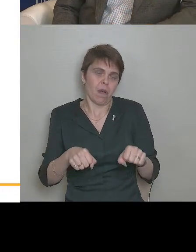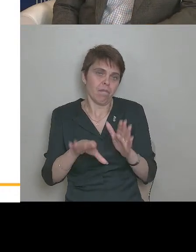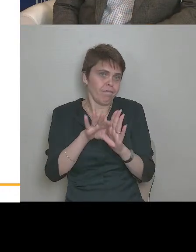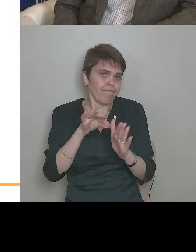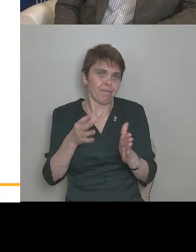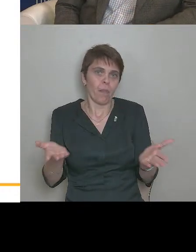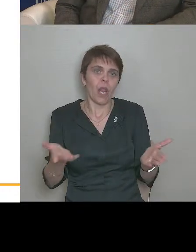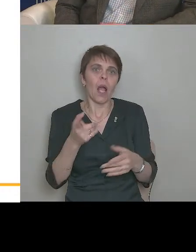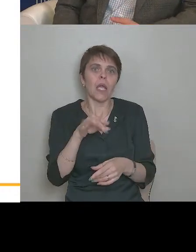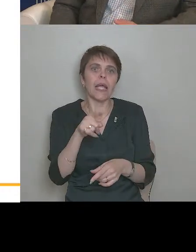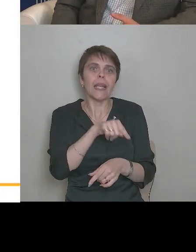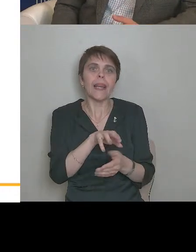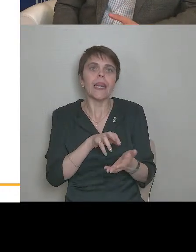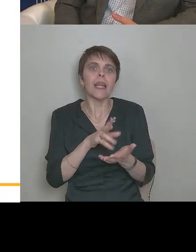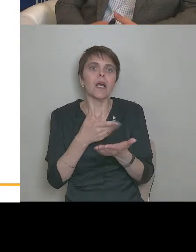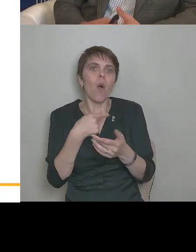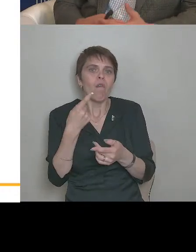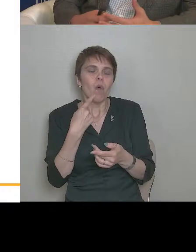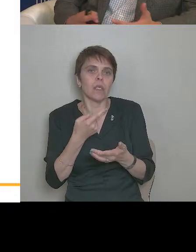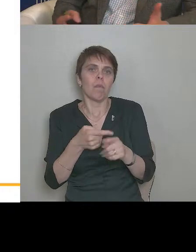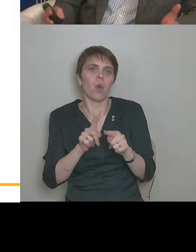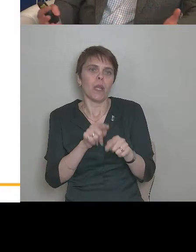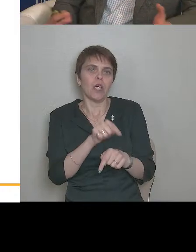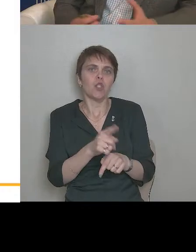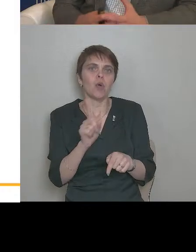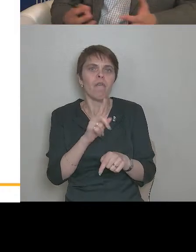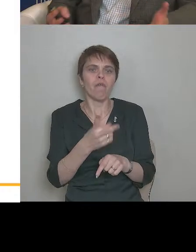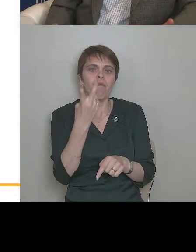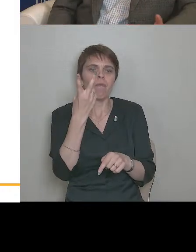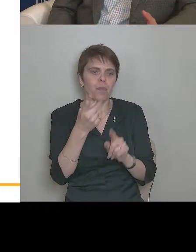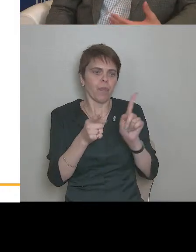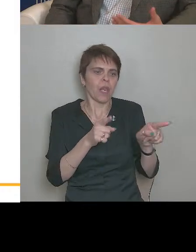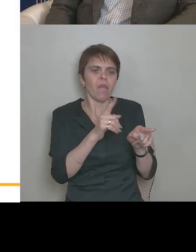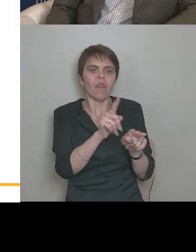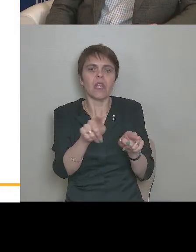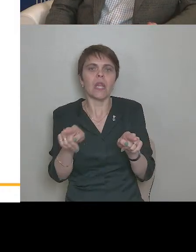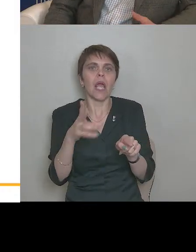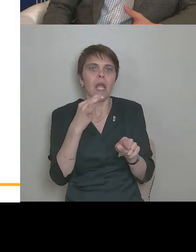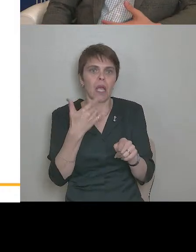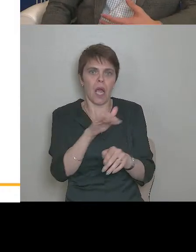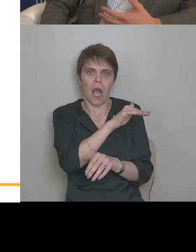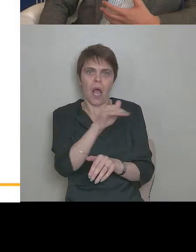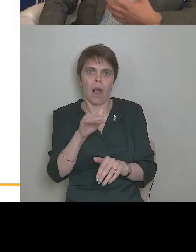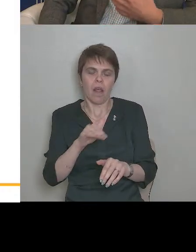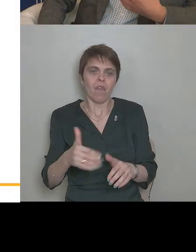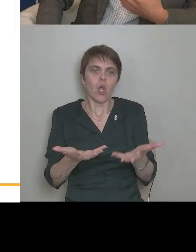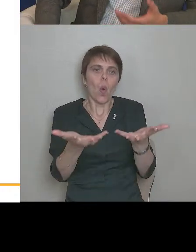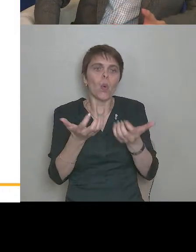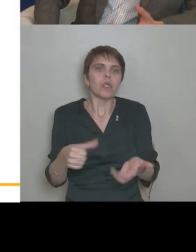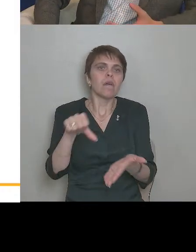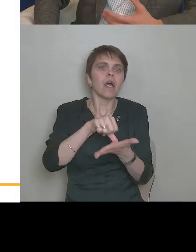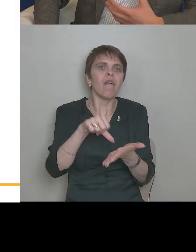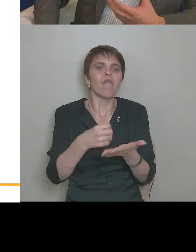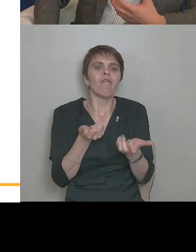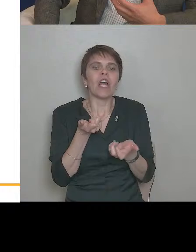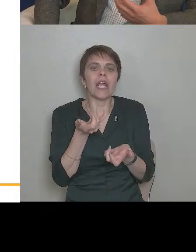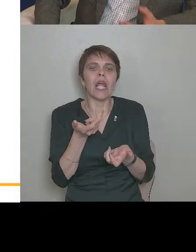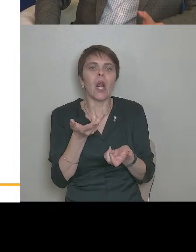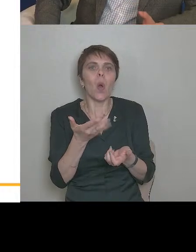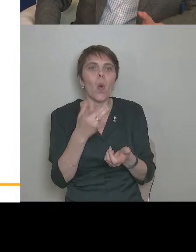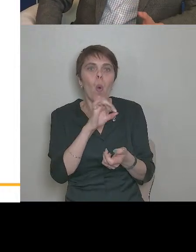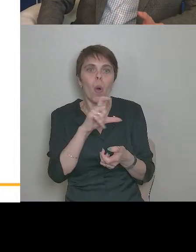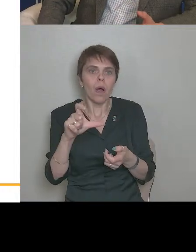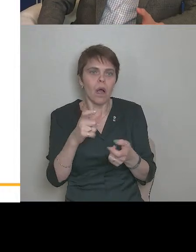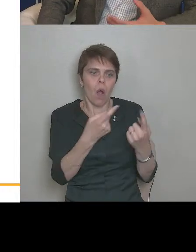opportunity to realize the passive electoral right. That means that a person can run for several levels